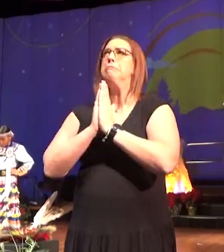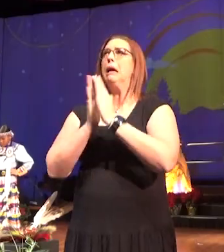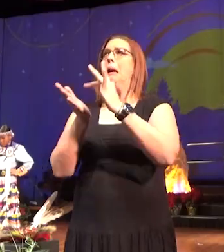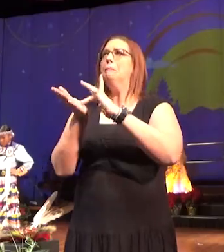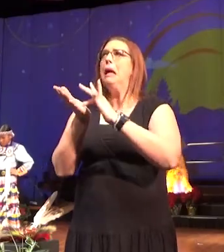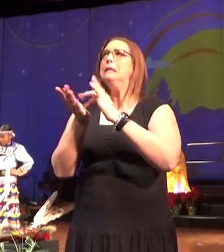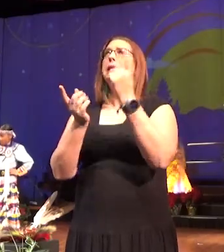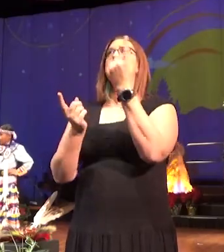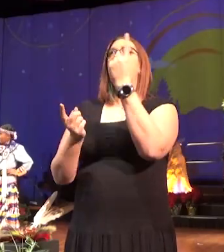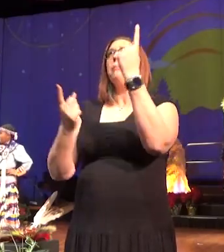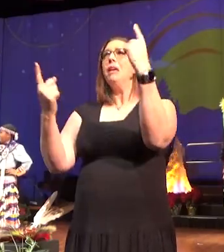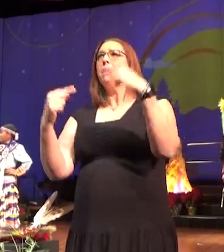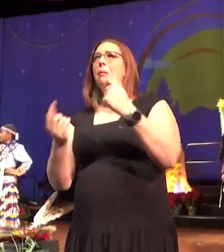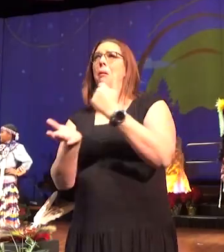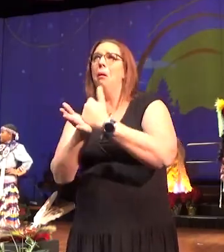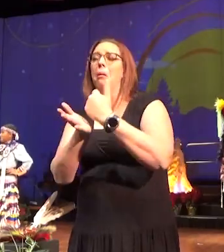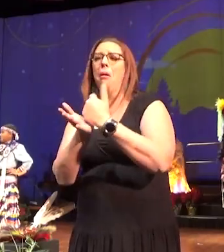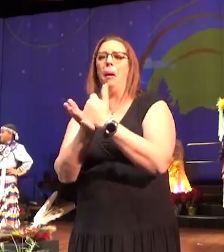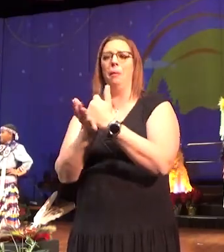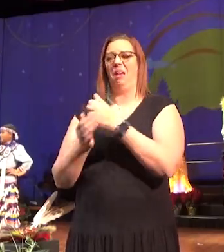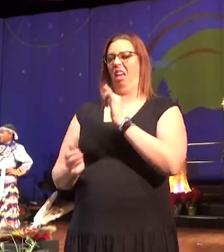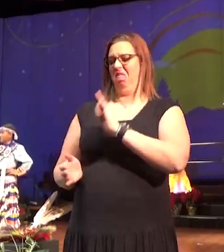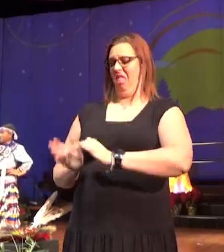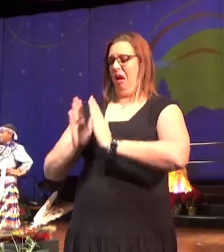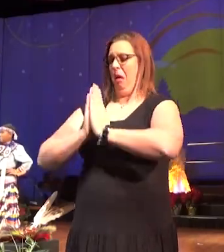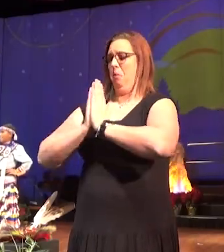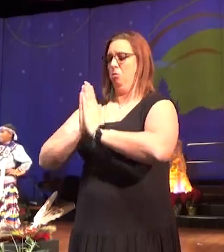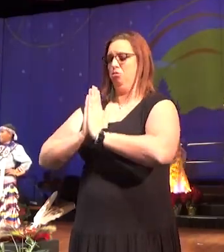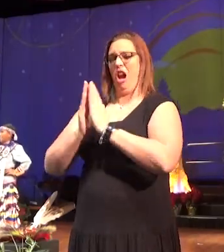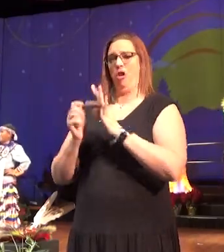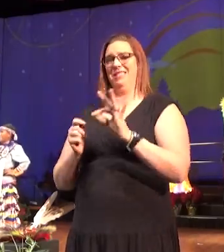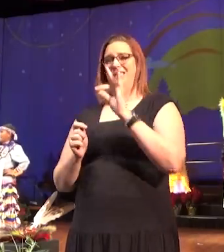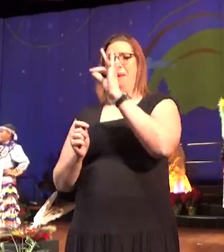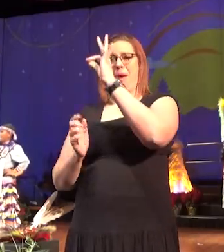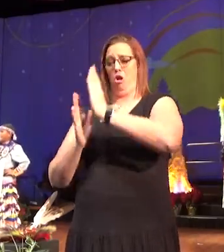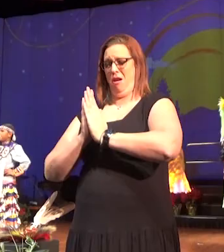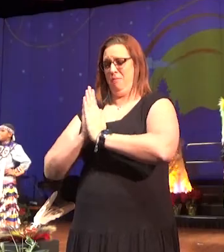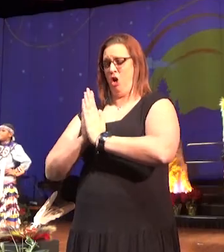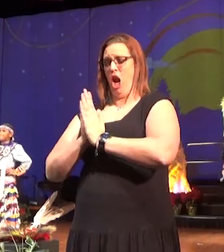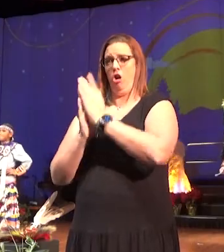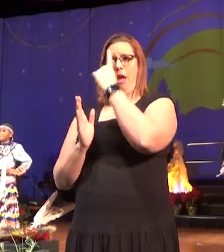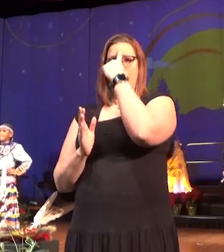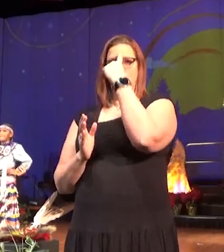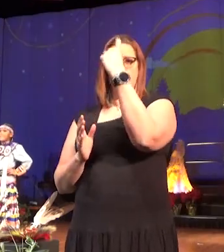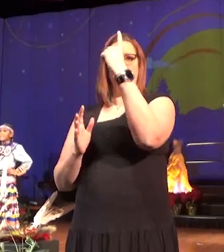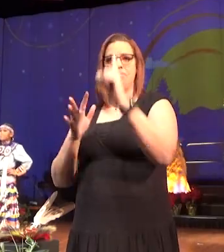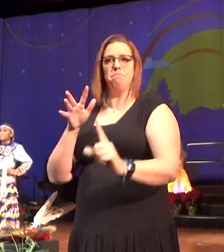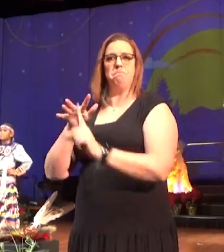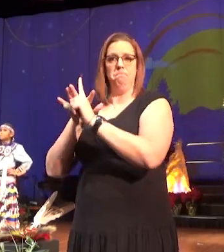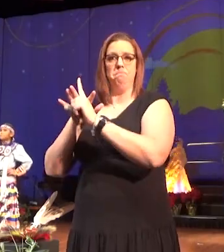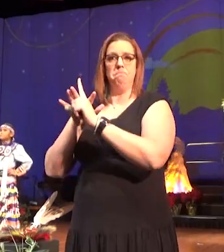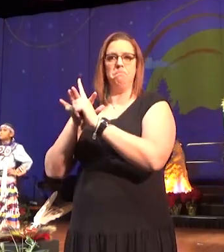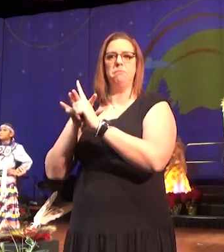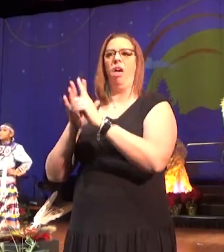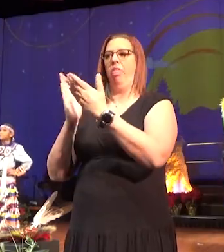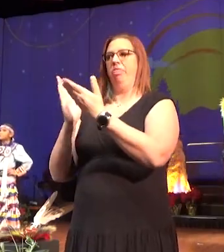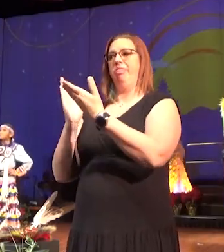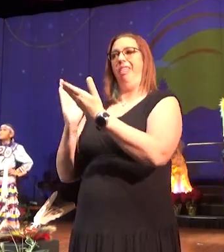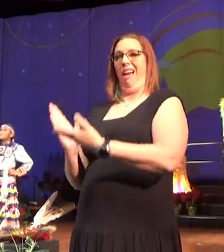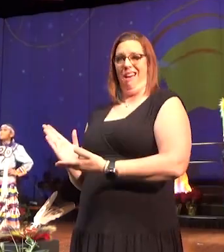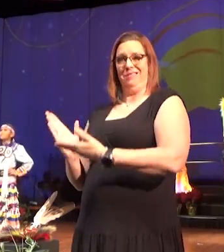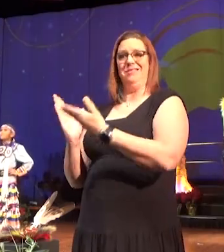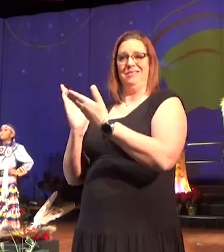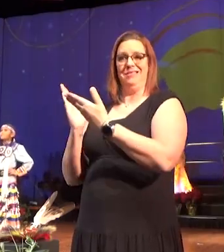help her. And in that prayer, in that spirit prayer, and that dream came. And this is the style of dress